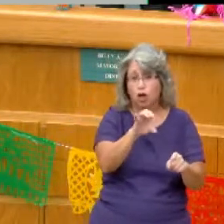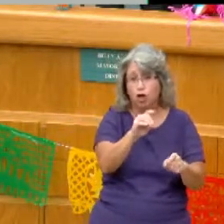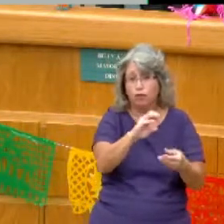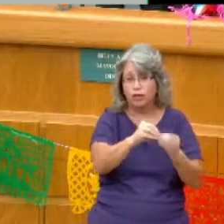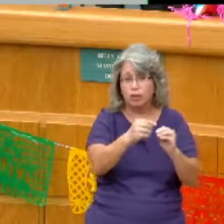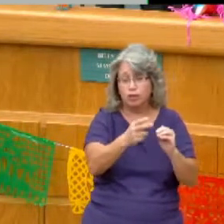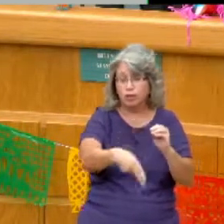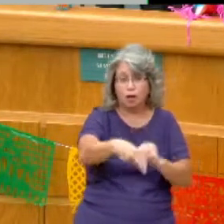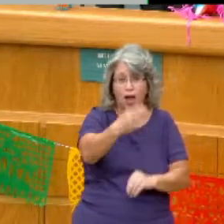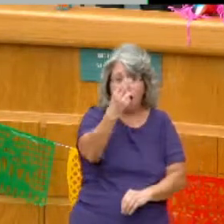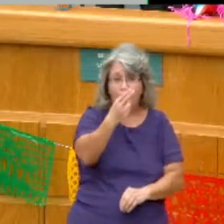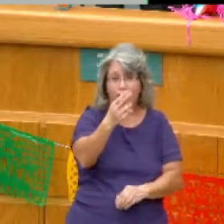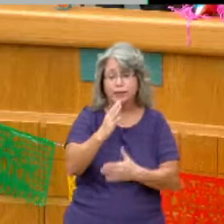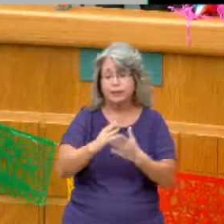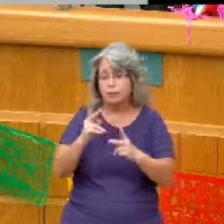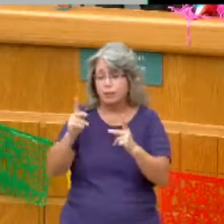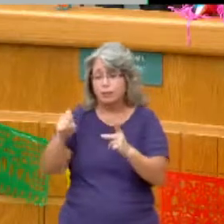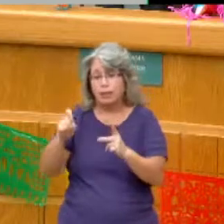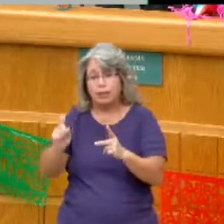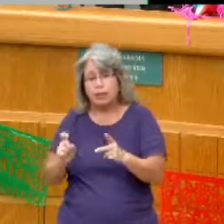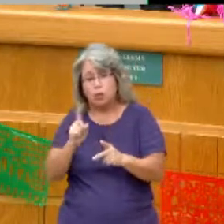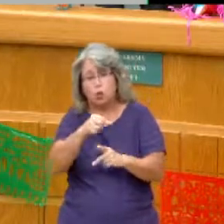care that we all deserve in the Coastal Bend.